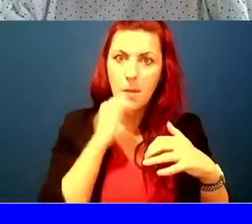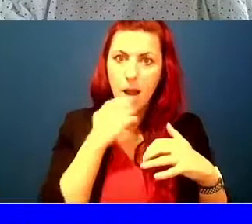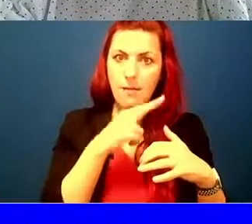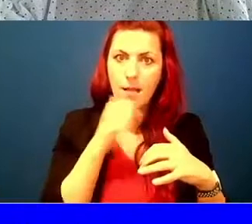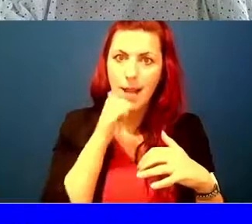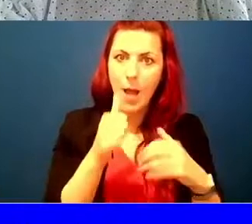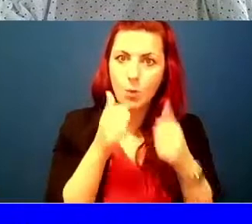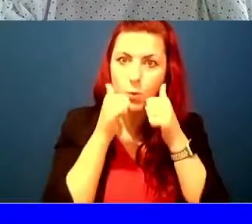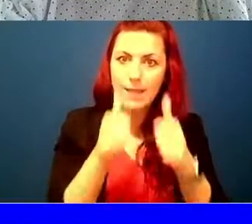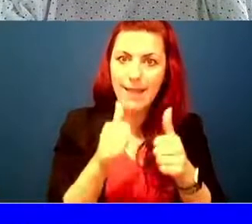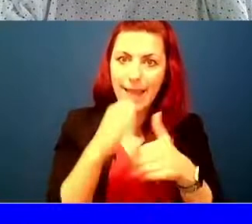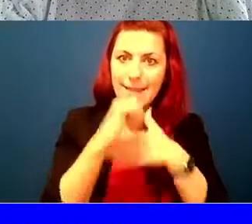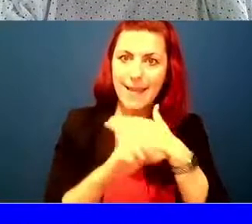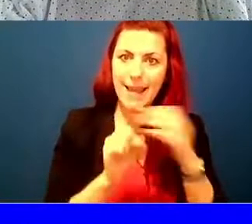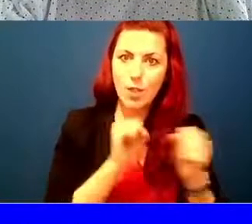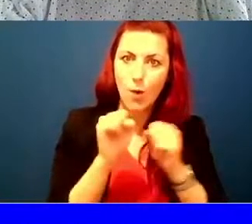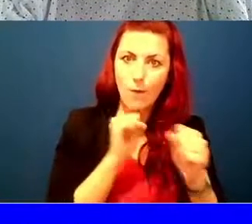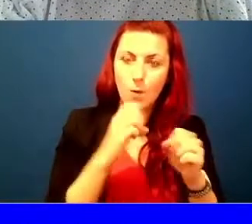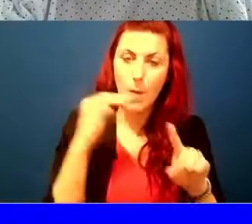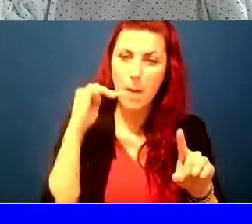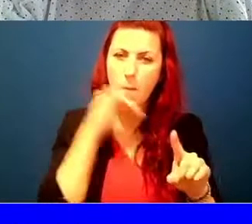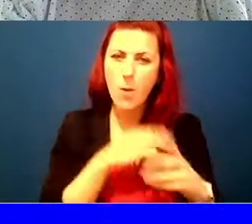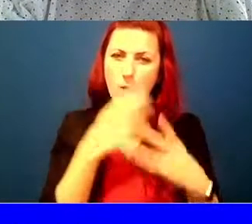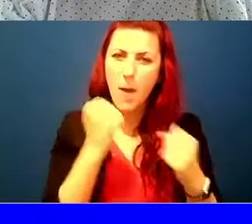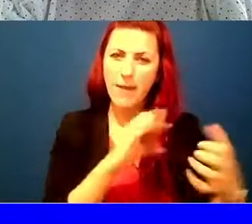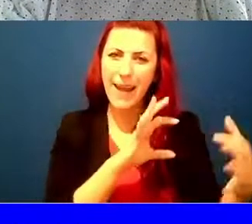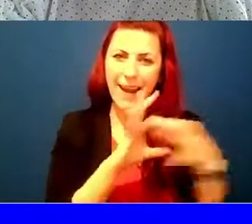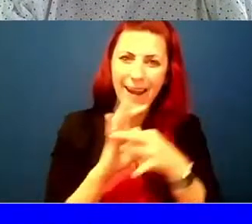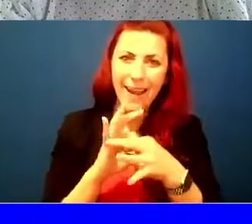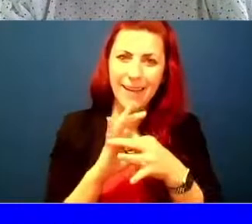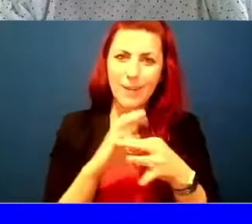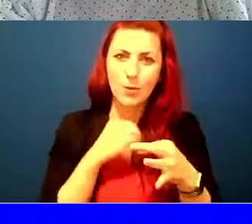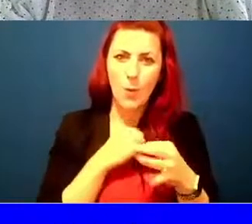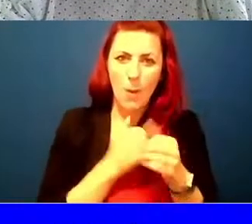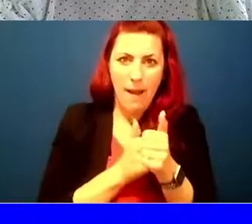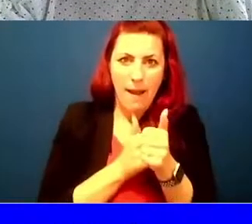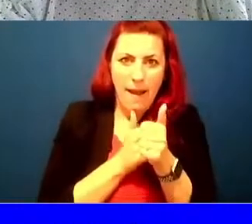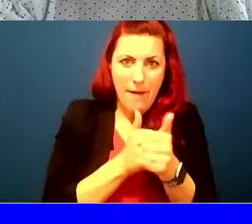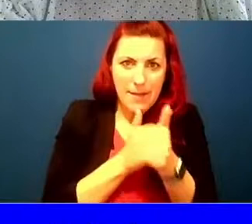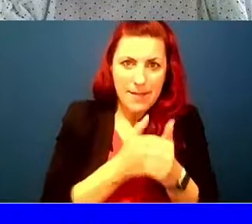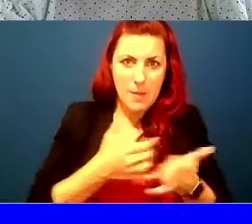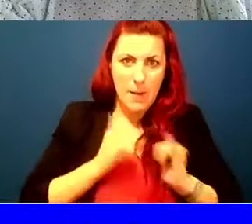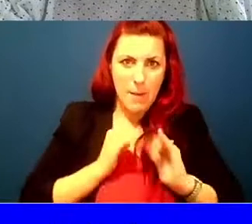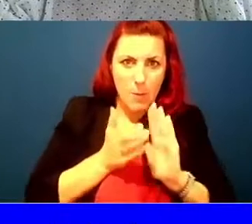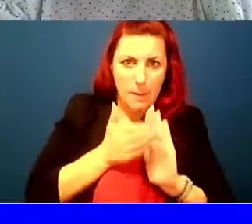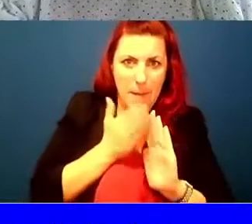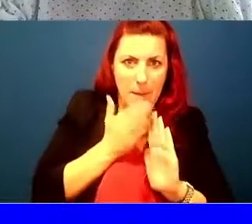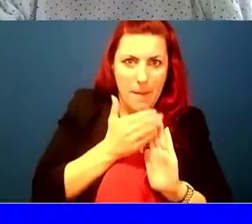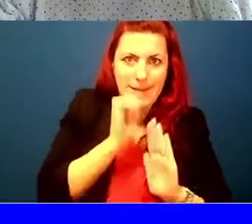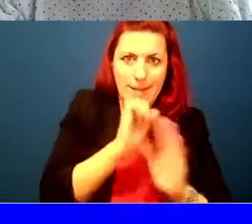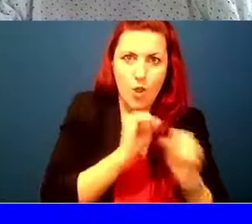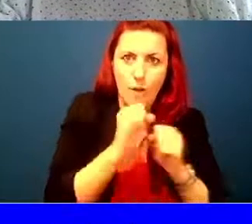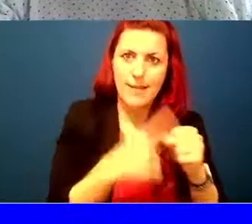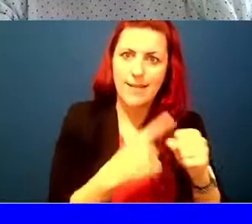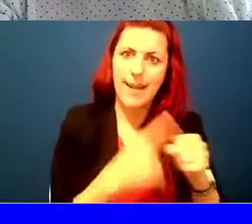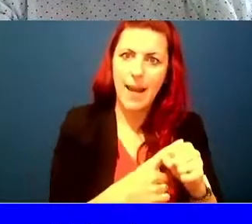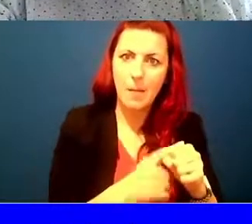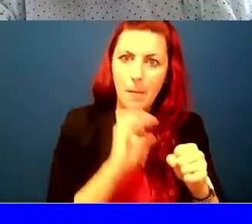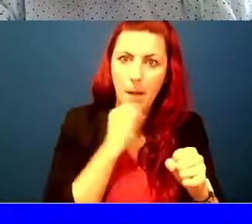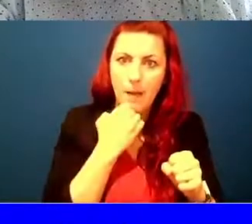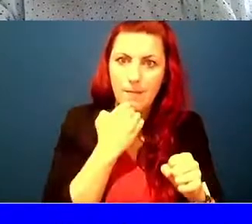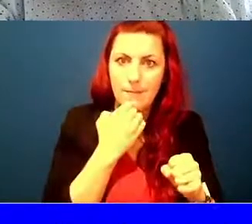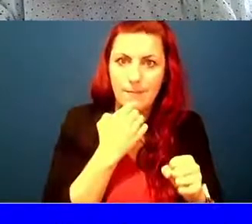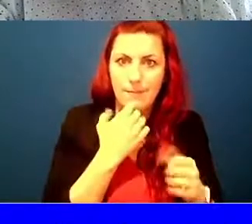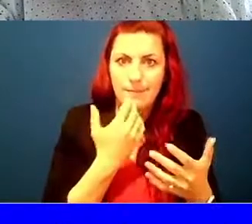day service, and the importance of having a link person there via advocacy to build that back up again for him. If you could move on,